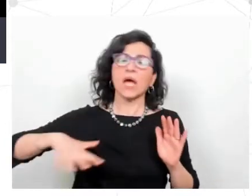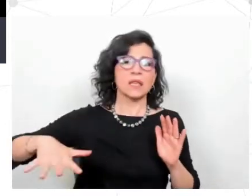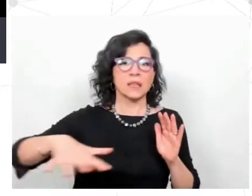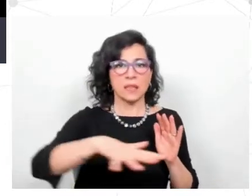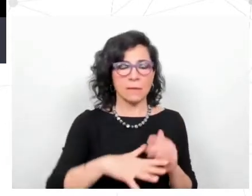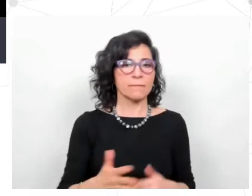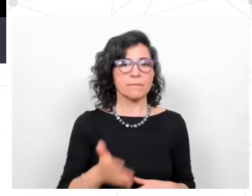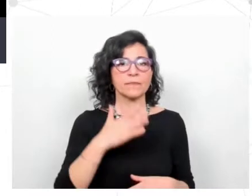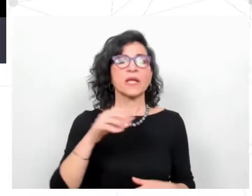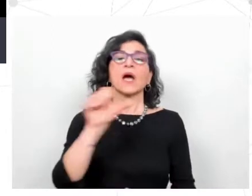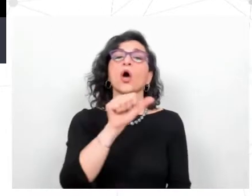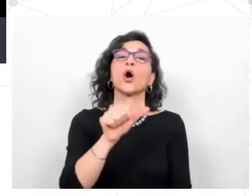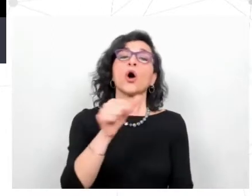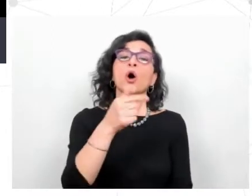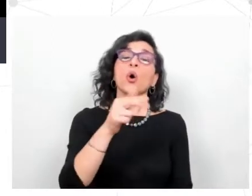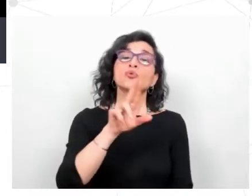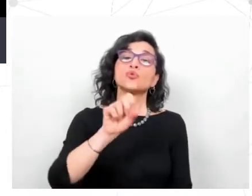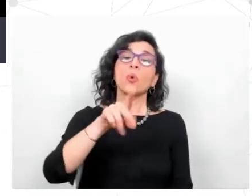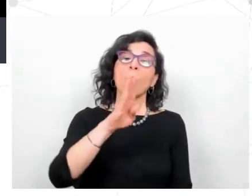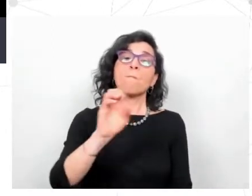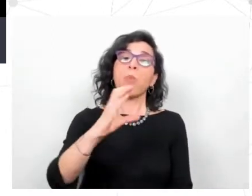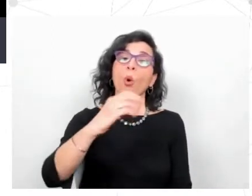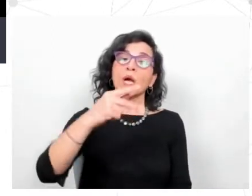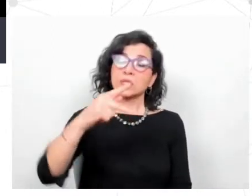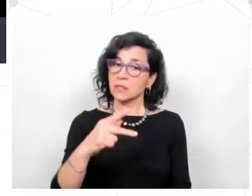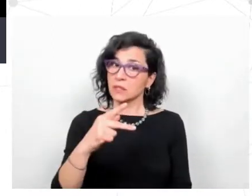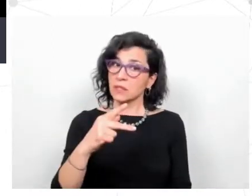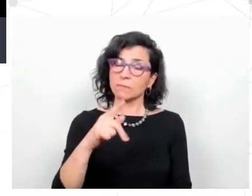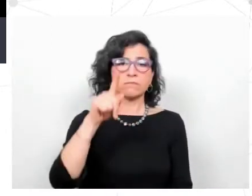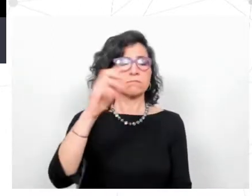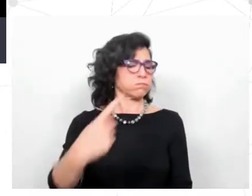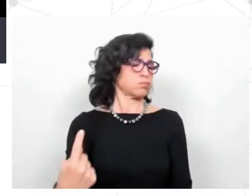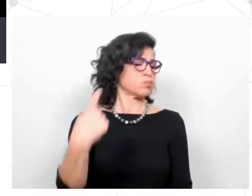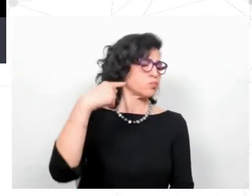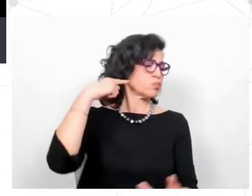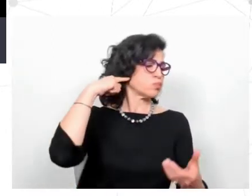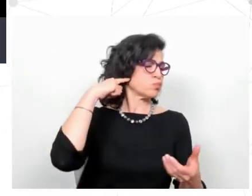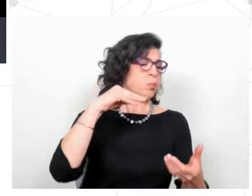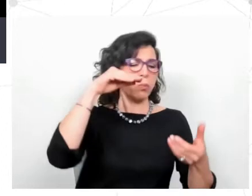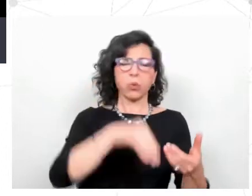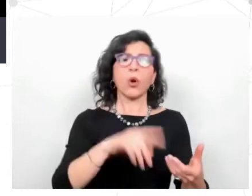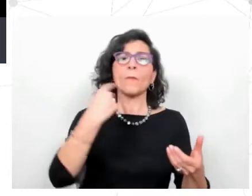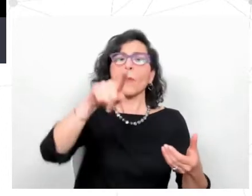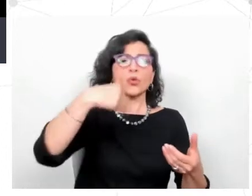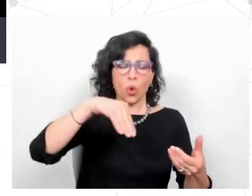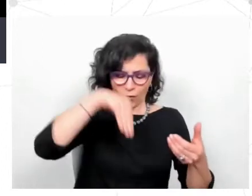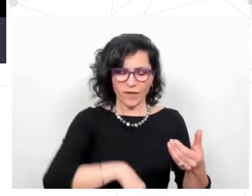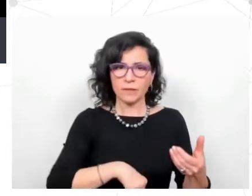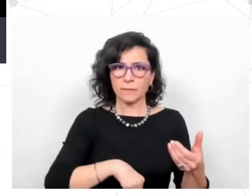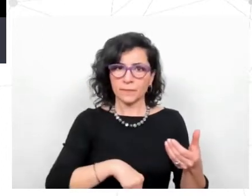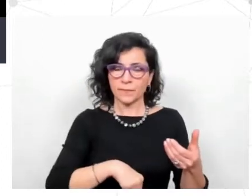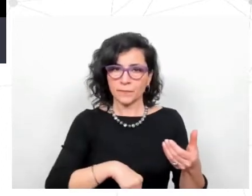of Soundscape that make it work. And in order to experience this 3D sound, you'll need a pair of stereo